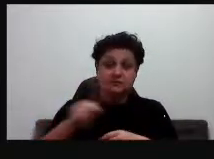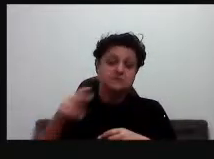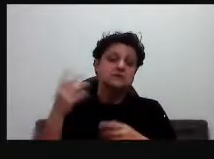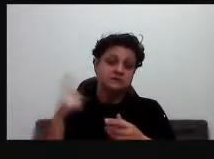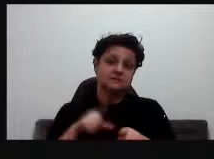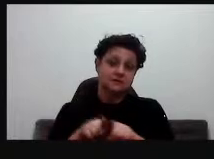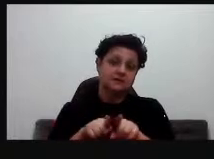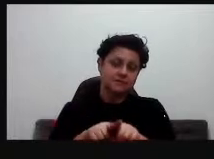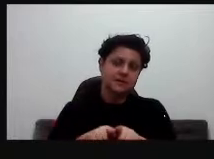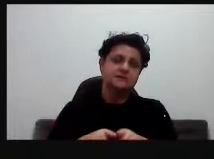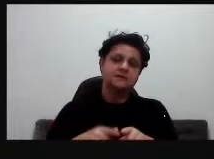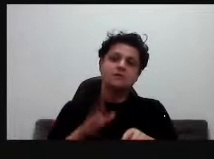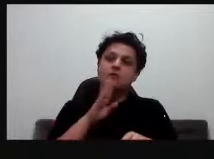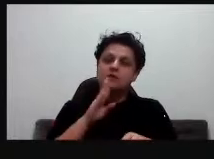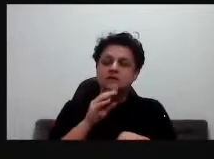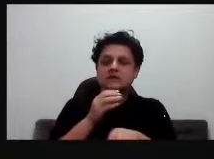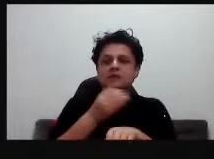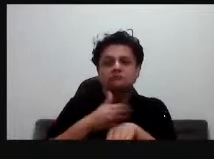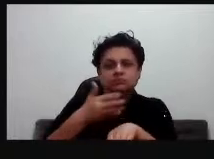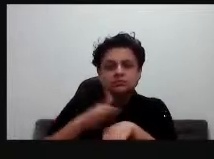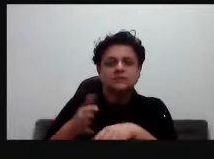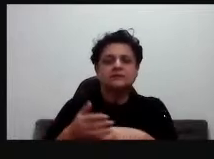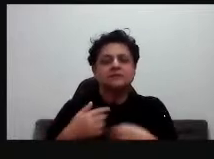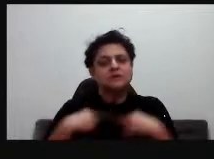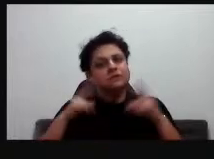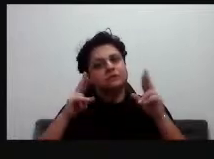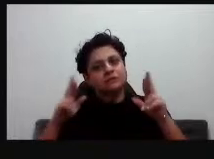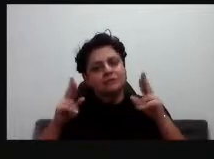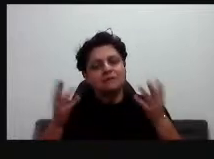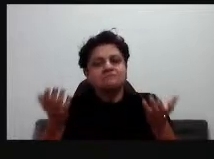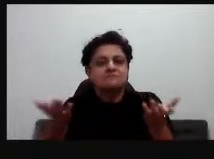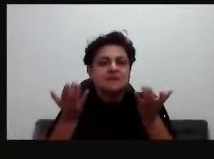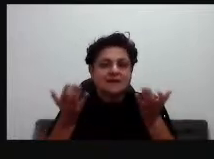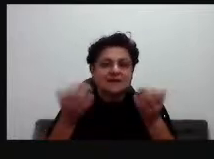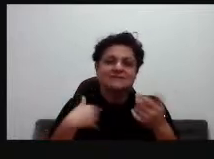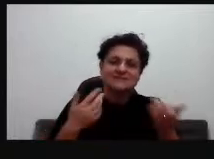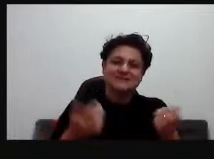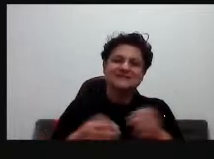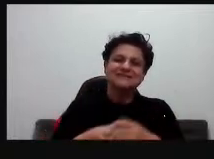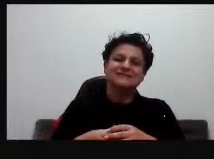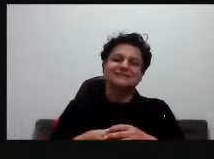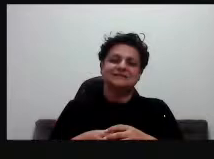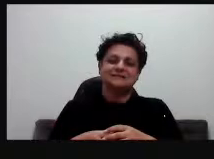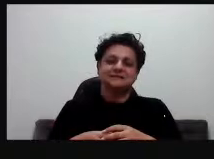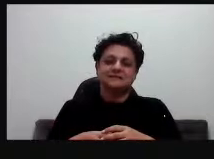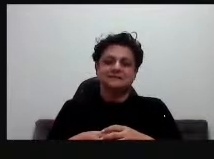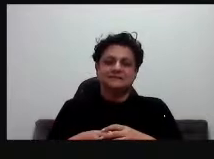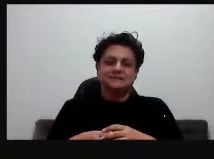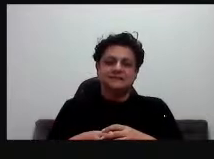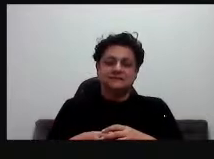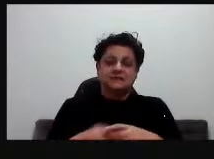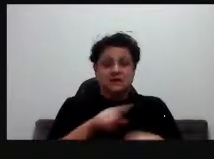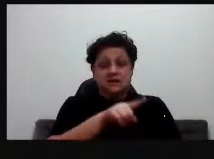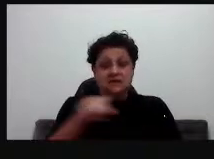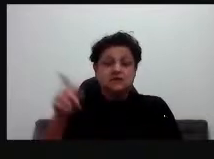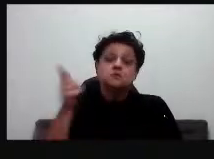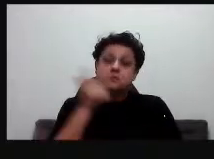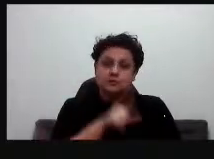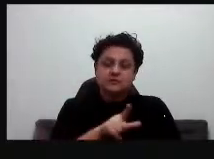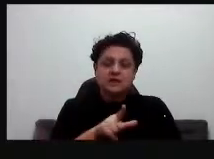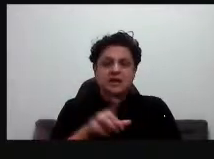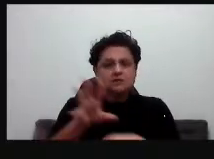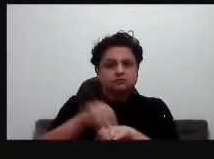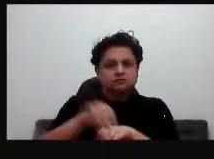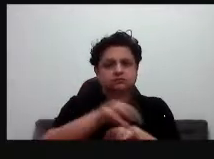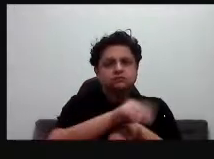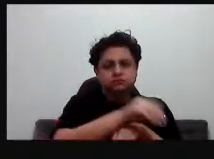I hope, and I think, and I hope you will all get a lot from the toolkit if you take the